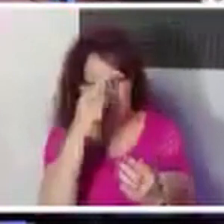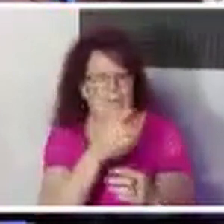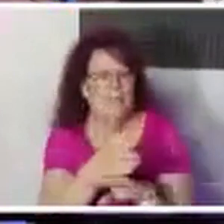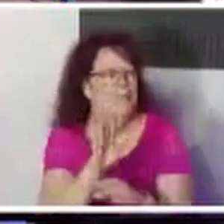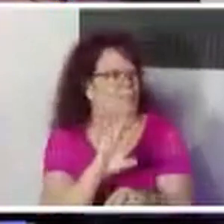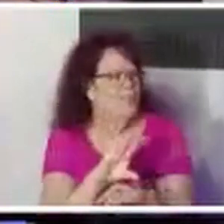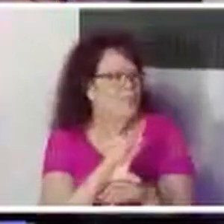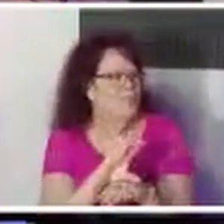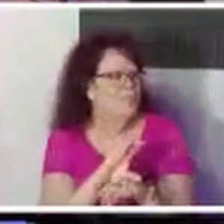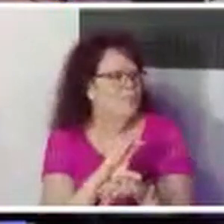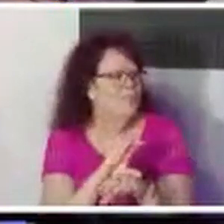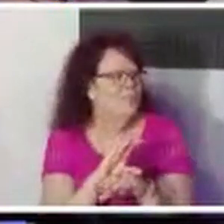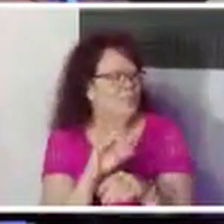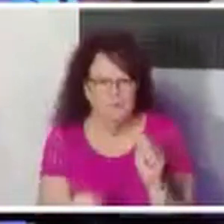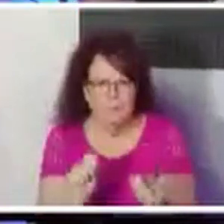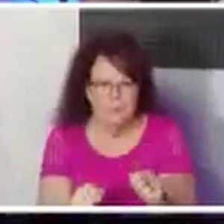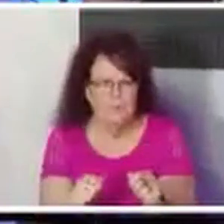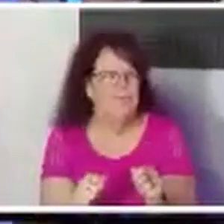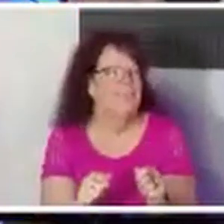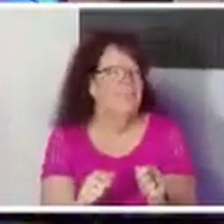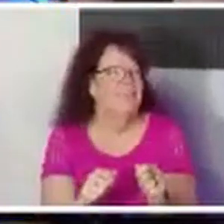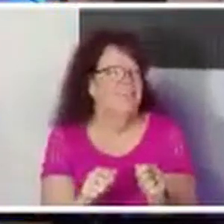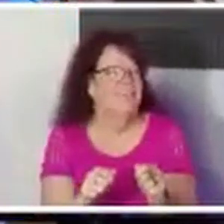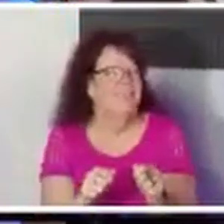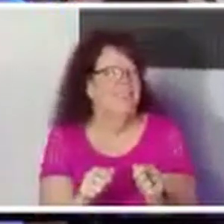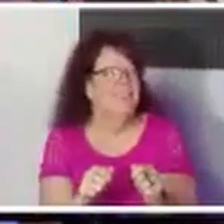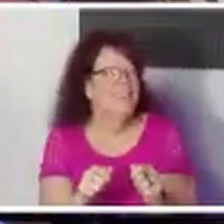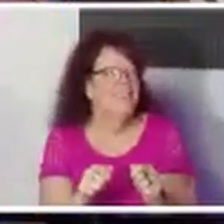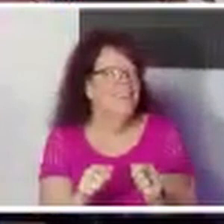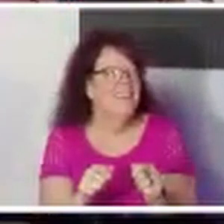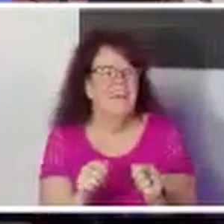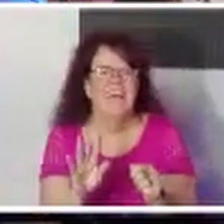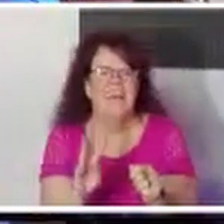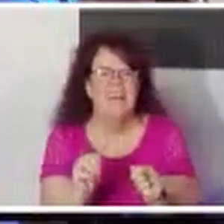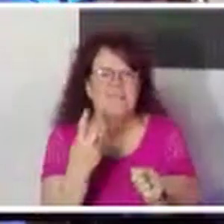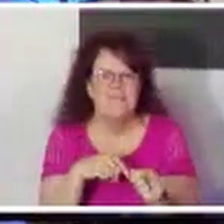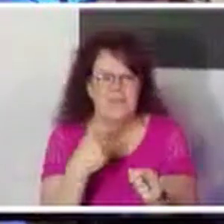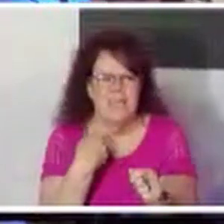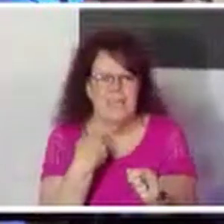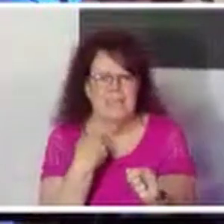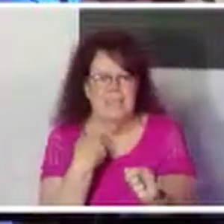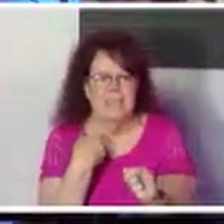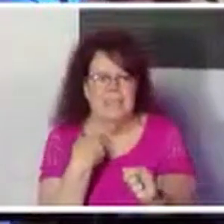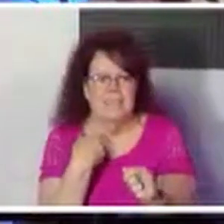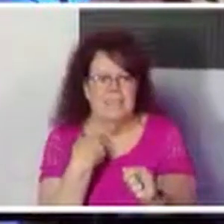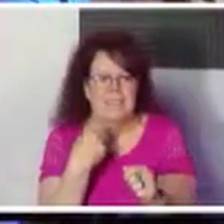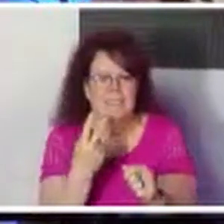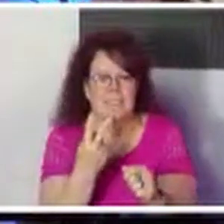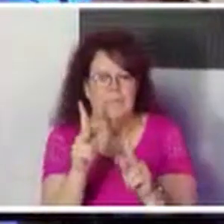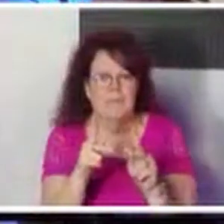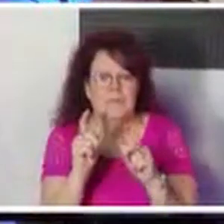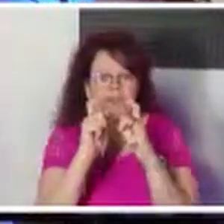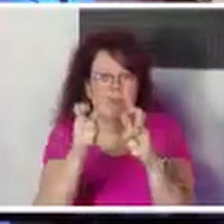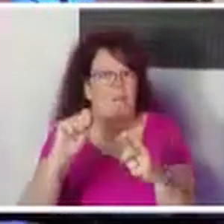yes, yes, I love the backup sounds. Is that Dalton? Thank you, Dalton. We had Suzanne and Megan donate all the